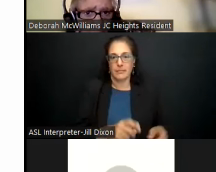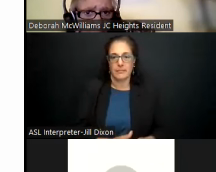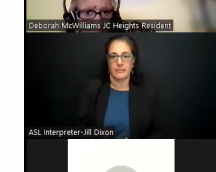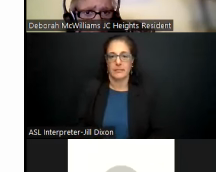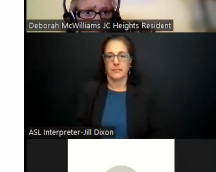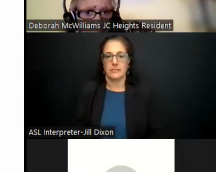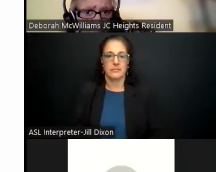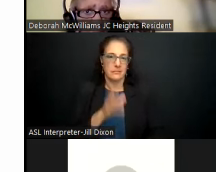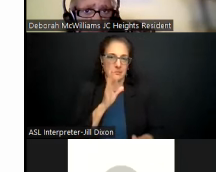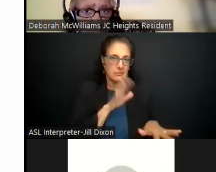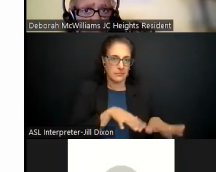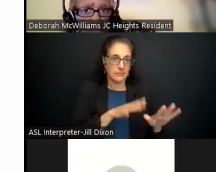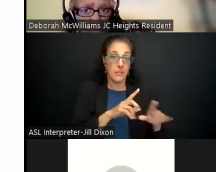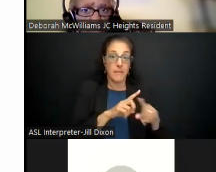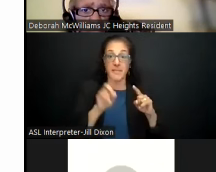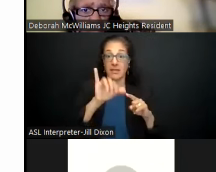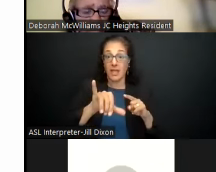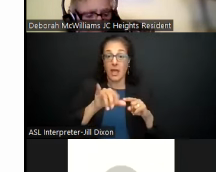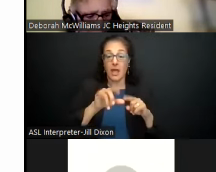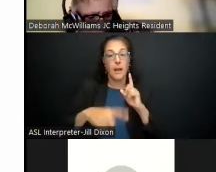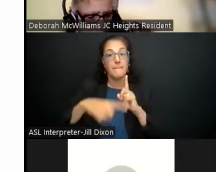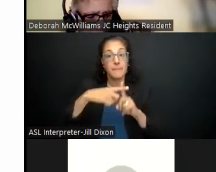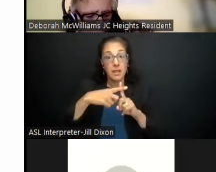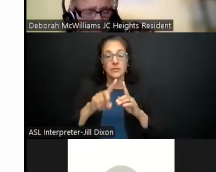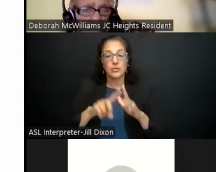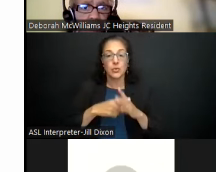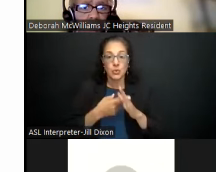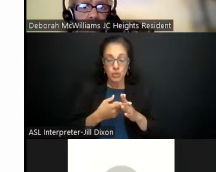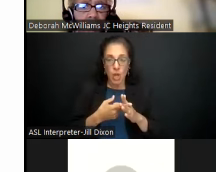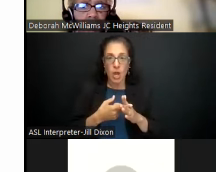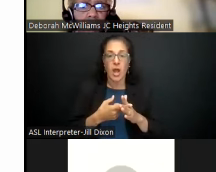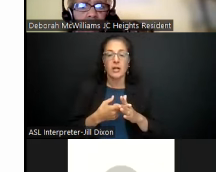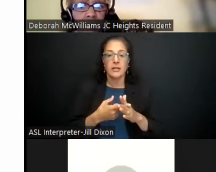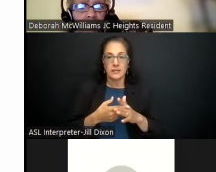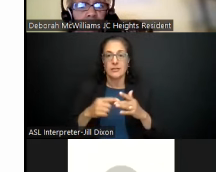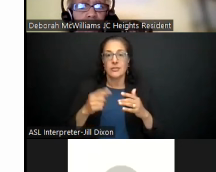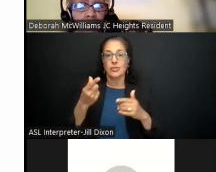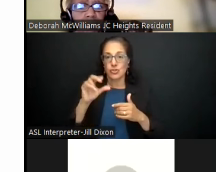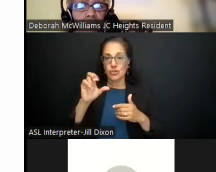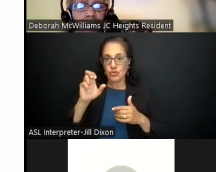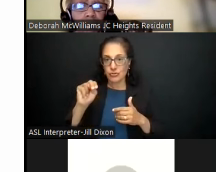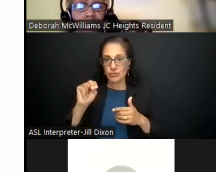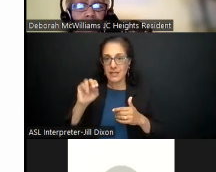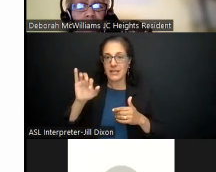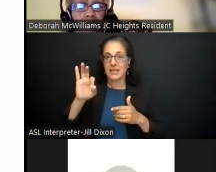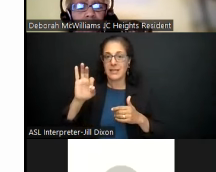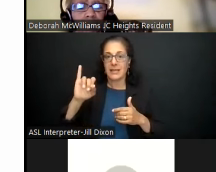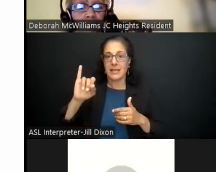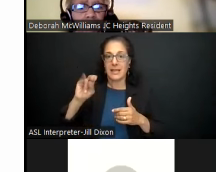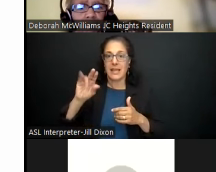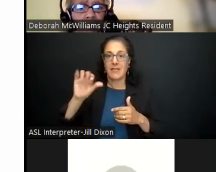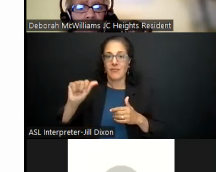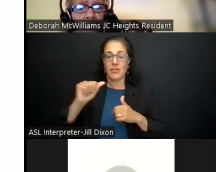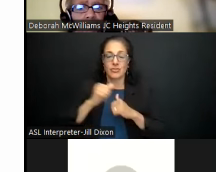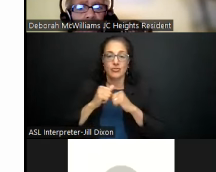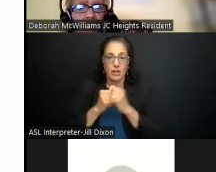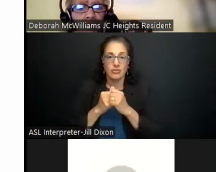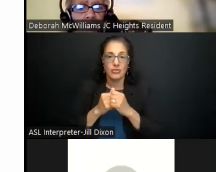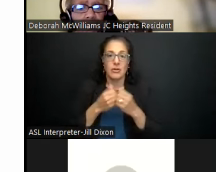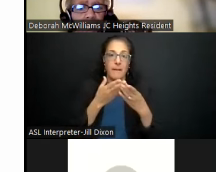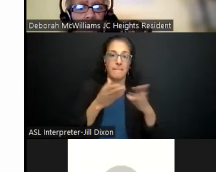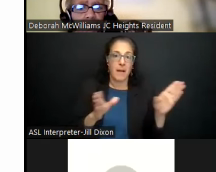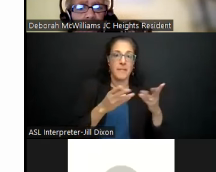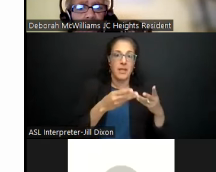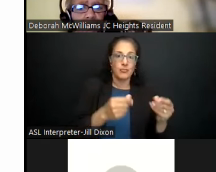And not only that, once we start multiplying out these green infrastructure projects on public property, private property, et